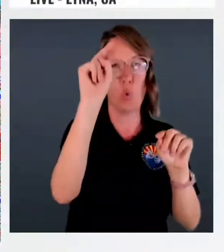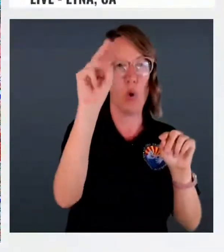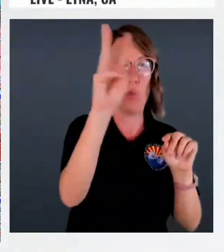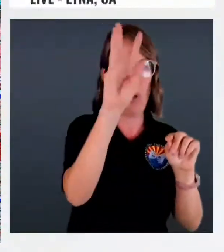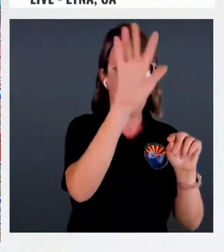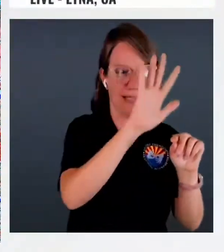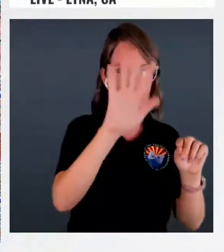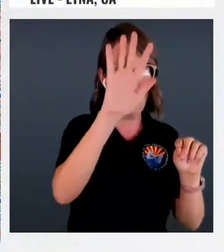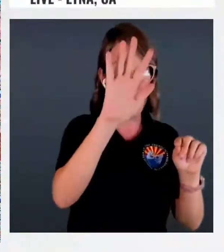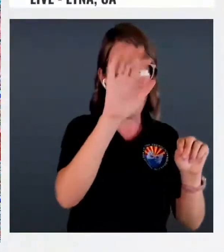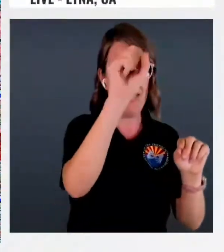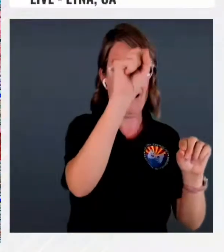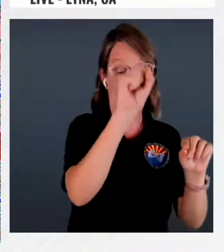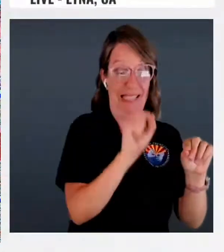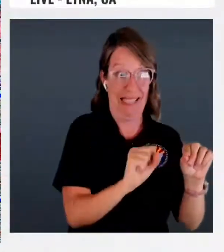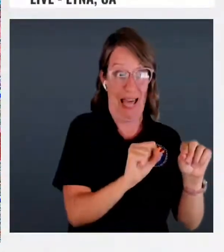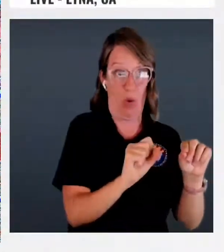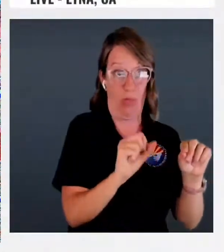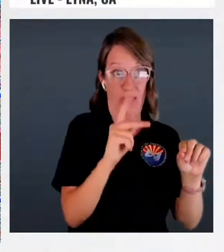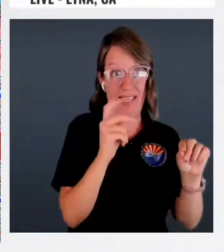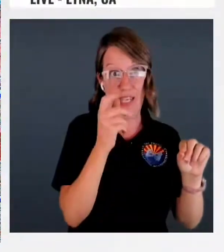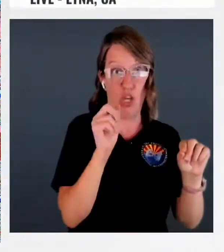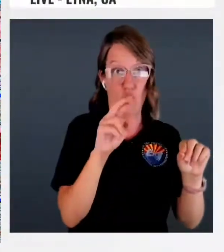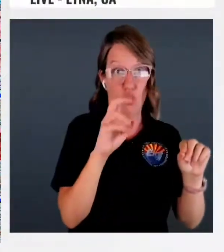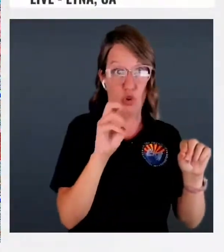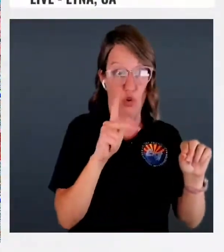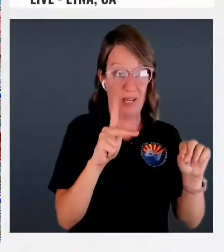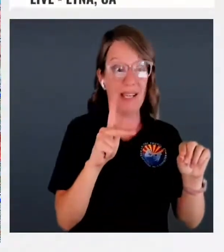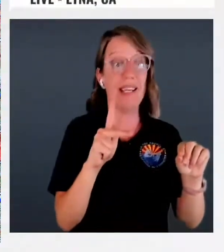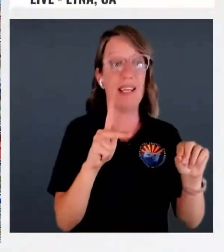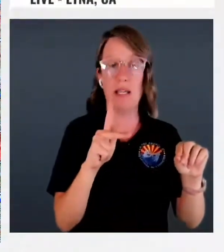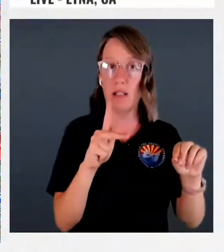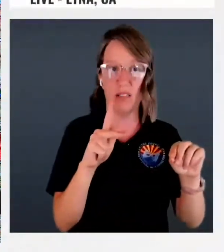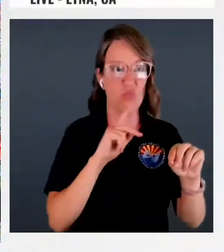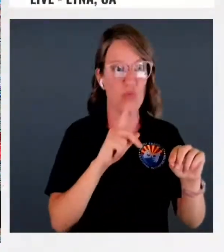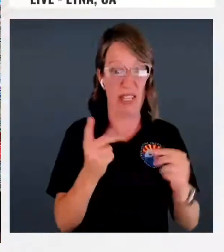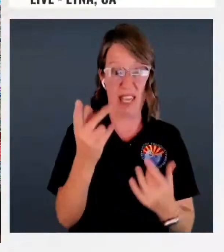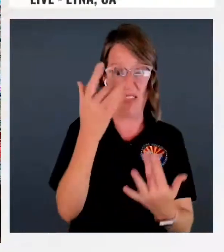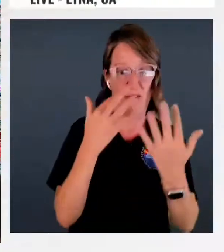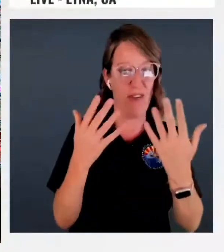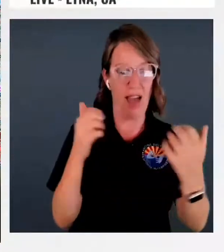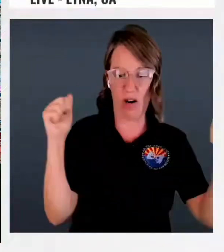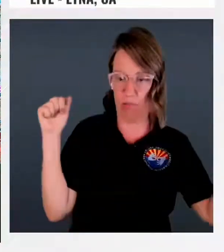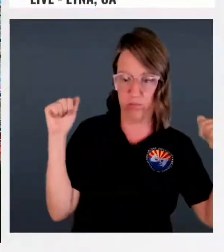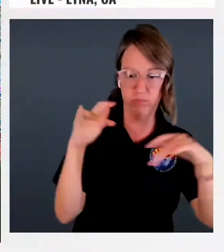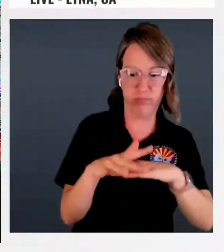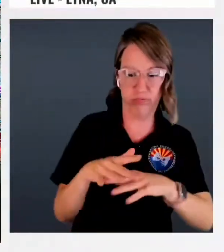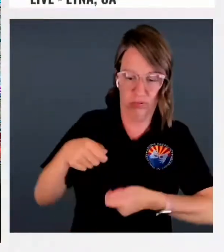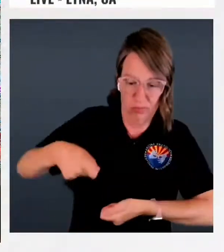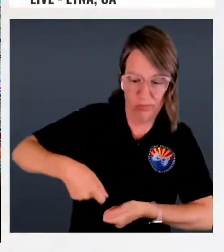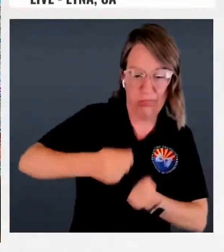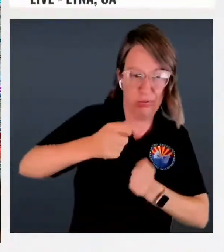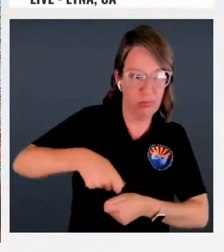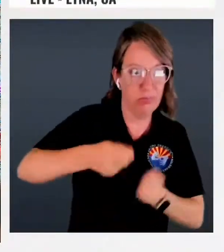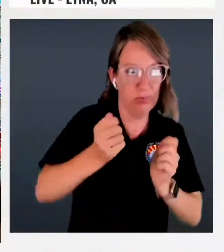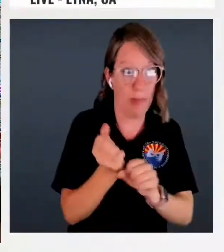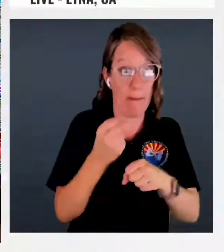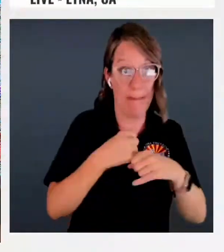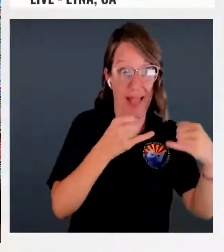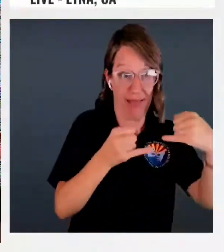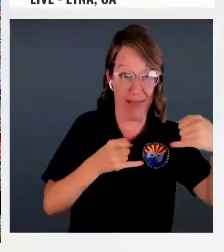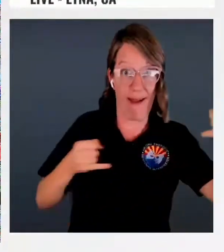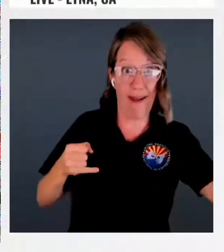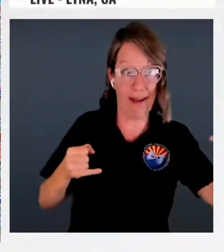Kidder Creek to secure the main fire's edge going direct along the fire line. Also up around here, just to the northwest here,